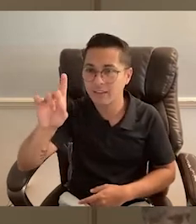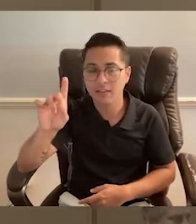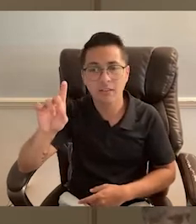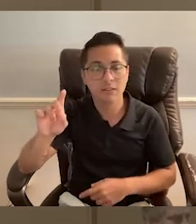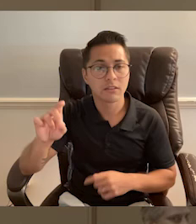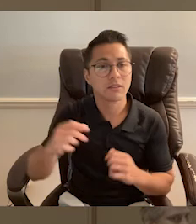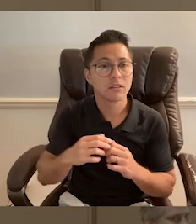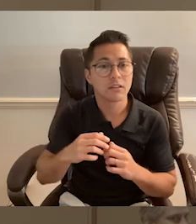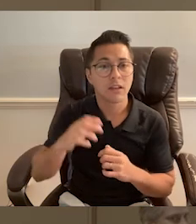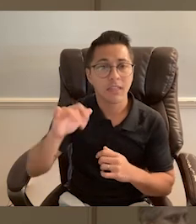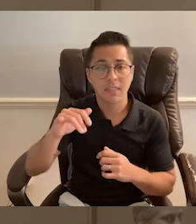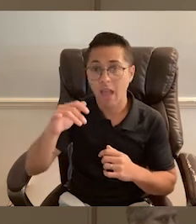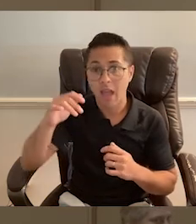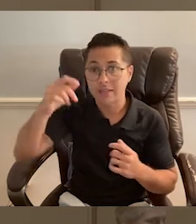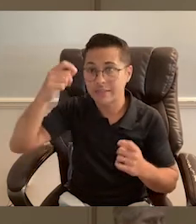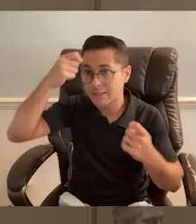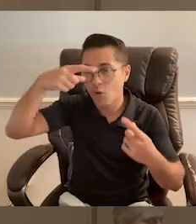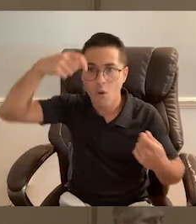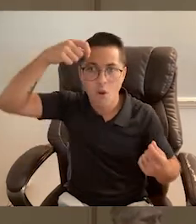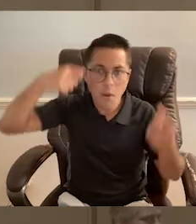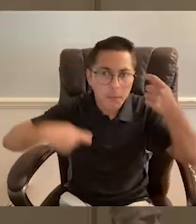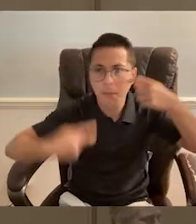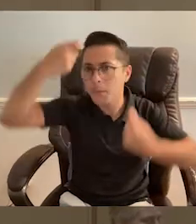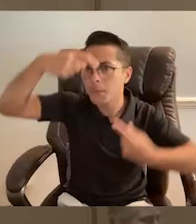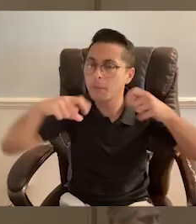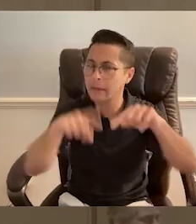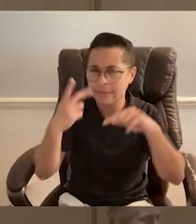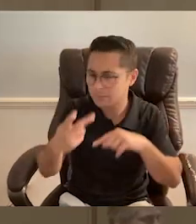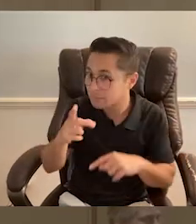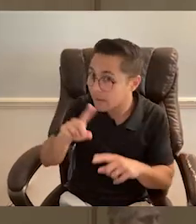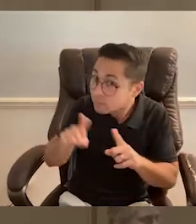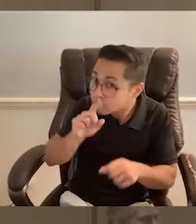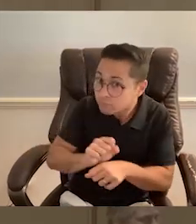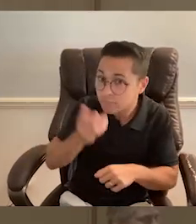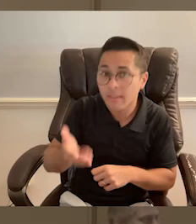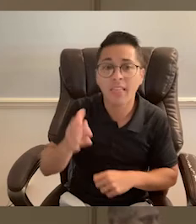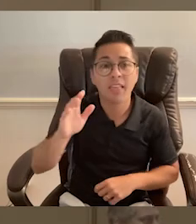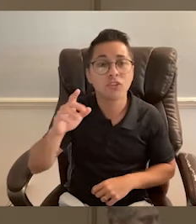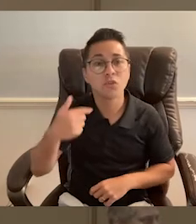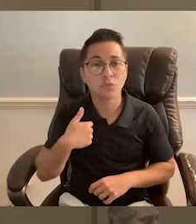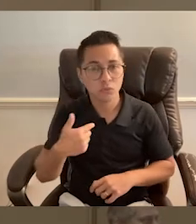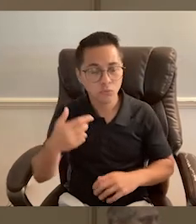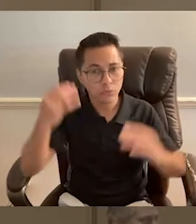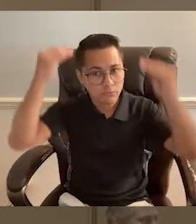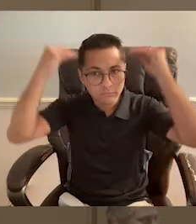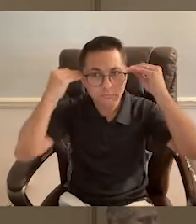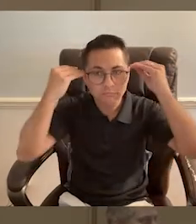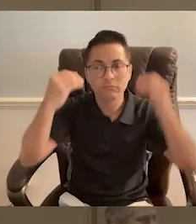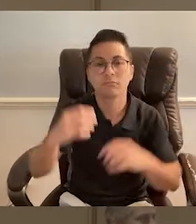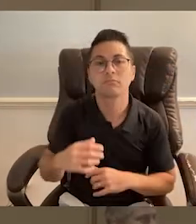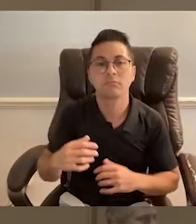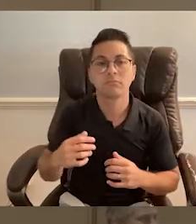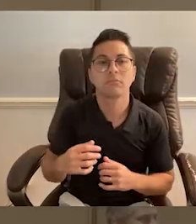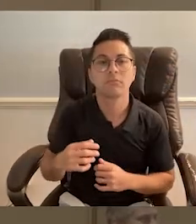object. It doesn't matter. But once we identify the object, we have a list of things that you can do with this object. Like if it's a bottle, you can bring it to drink. You can throw it away.